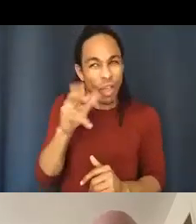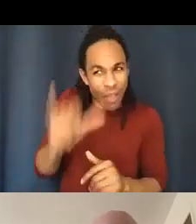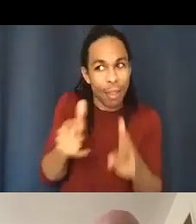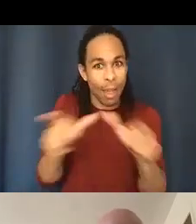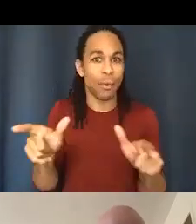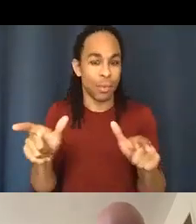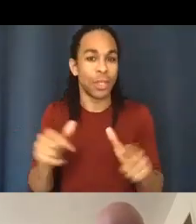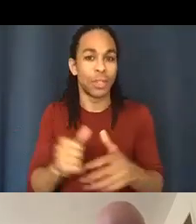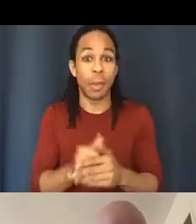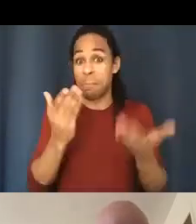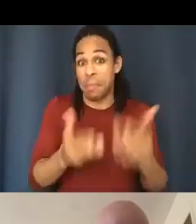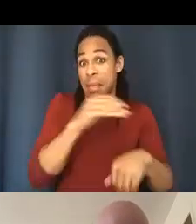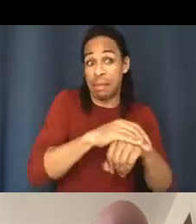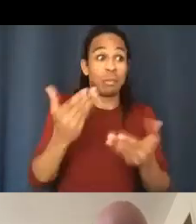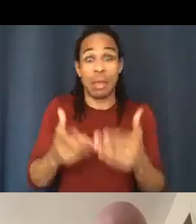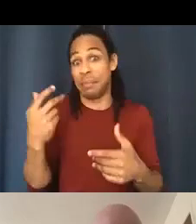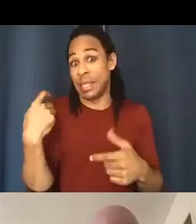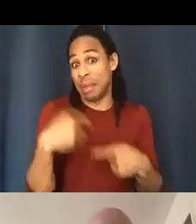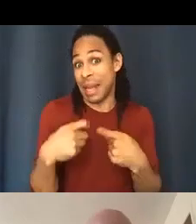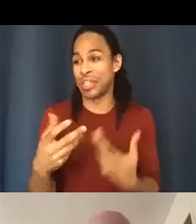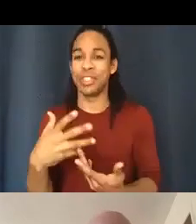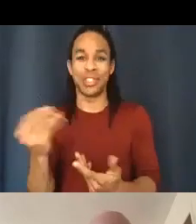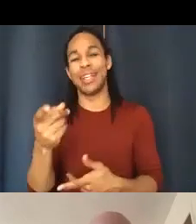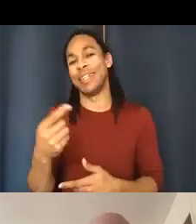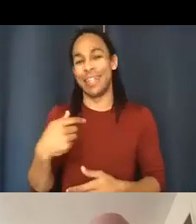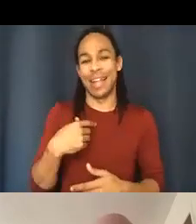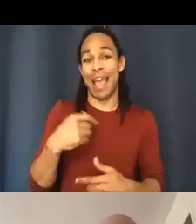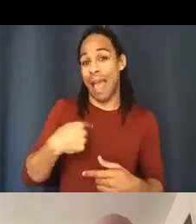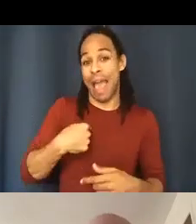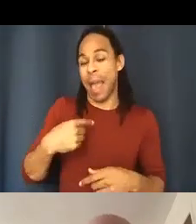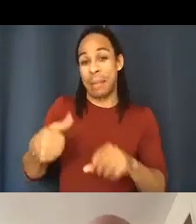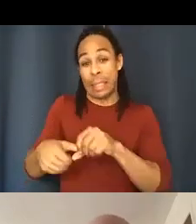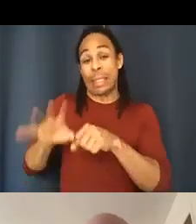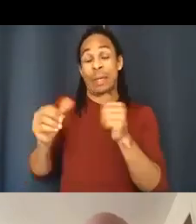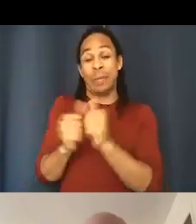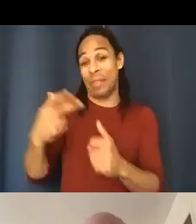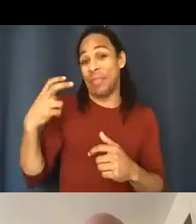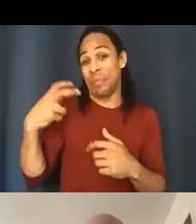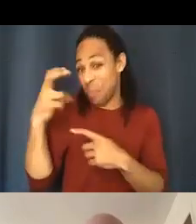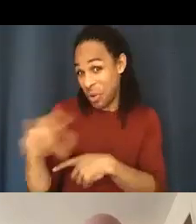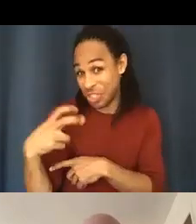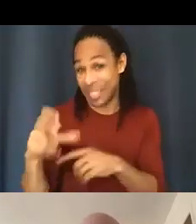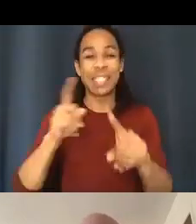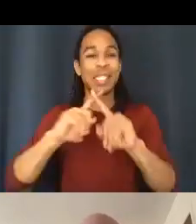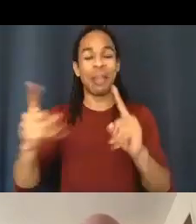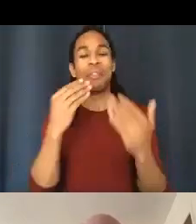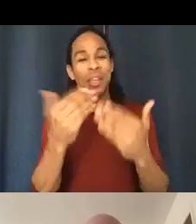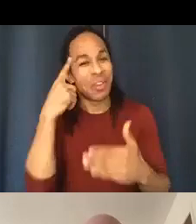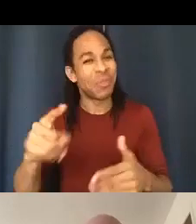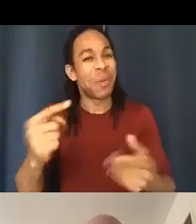And my Portuguese is not good enough to say that, but obrigado for being here. Next.